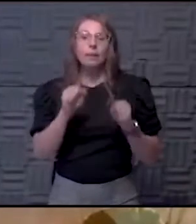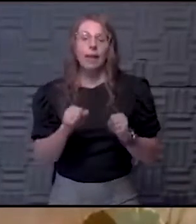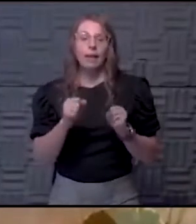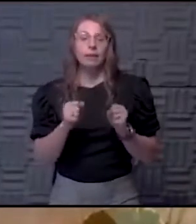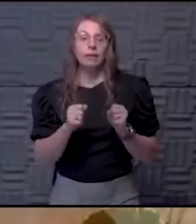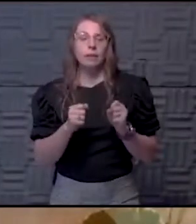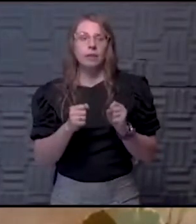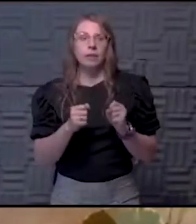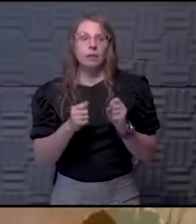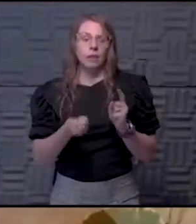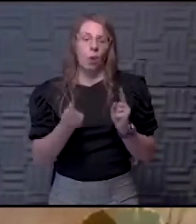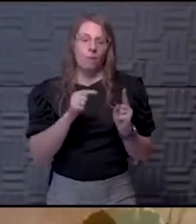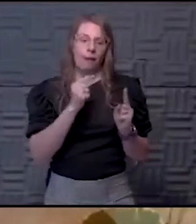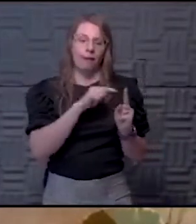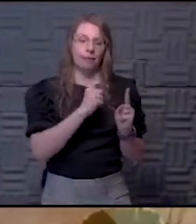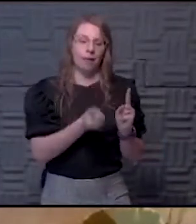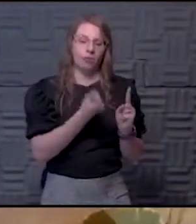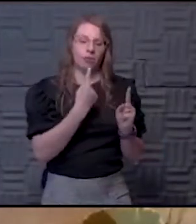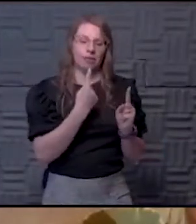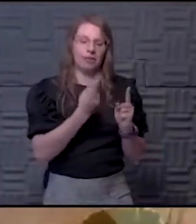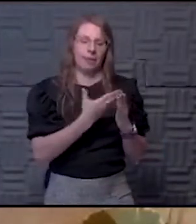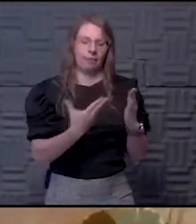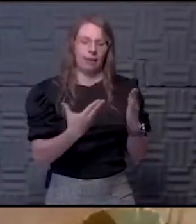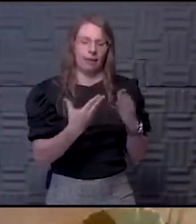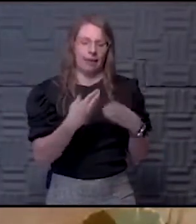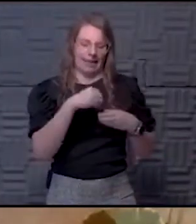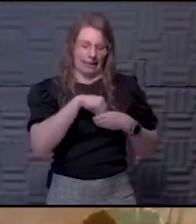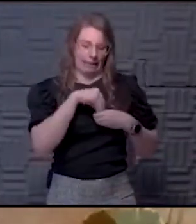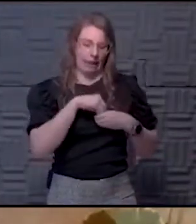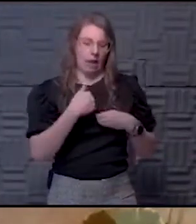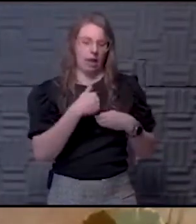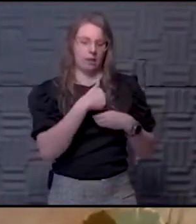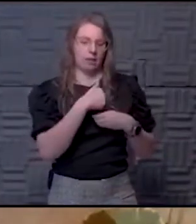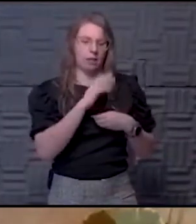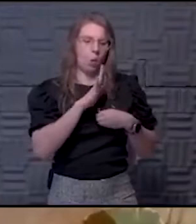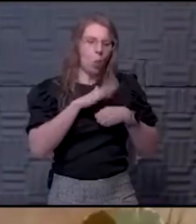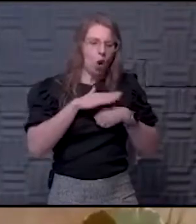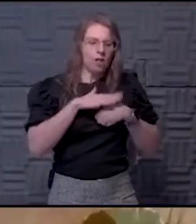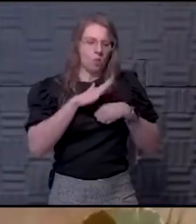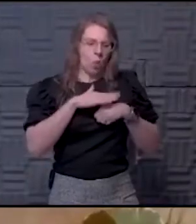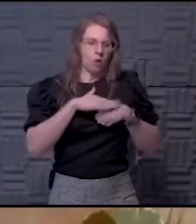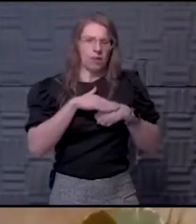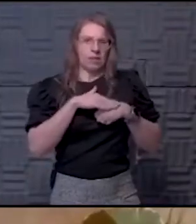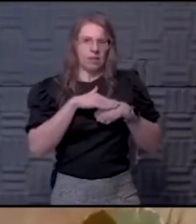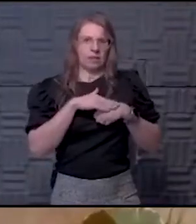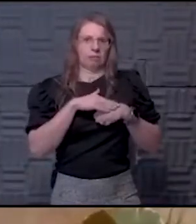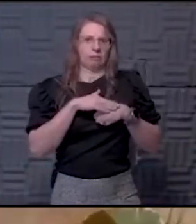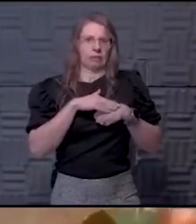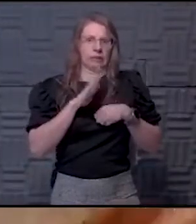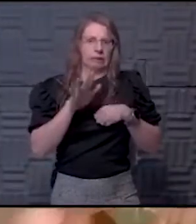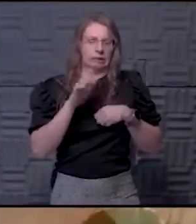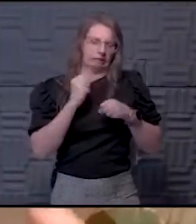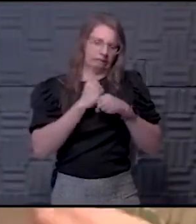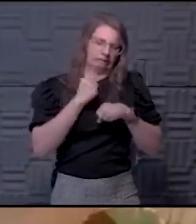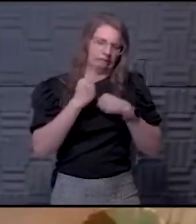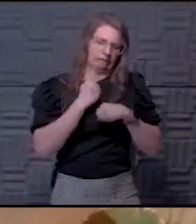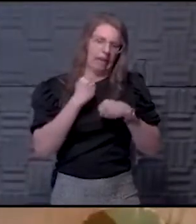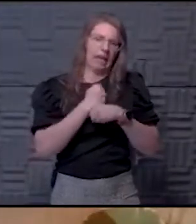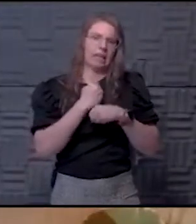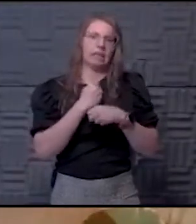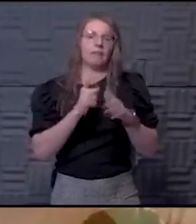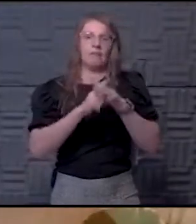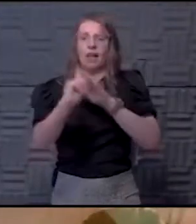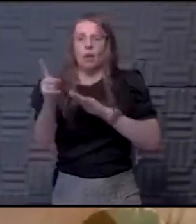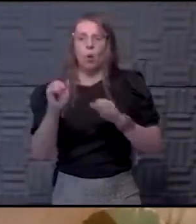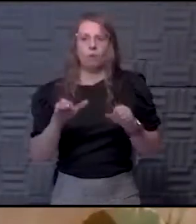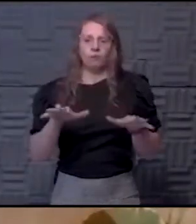to understanding that there's something in us that is saying warning, warning, and telling us to fight, flight, or freeze, then we can kind